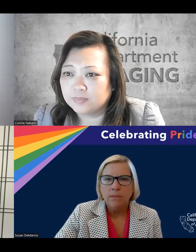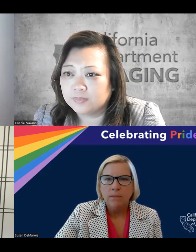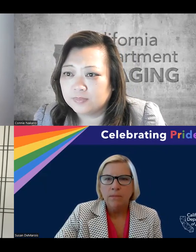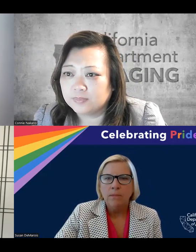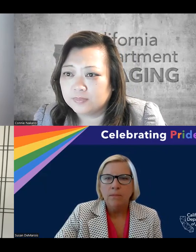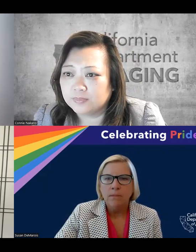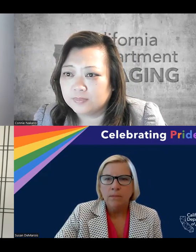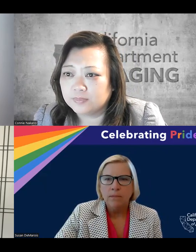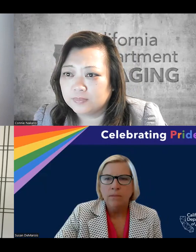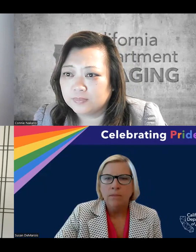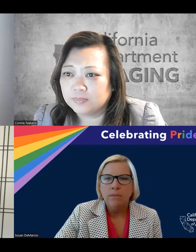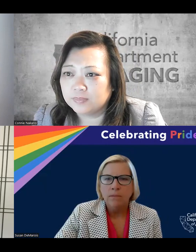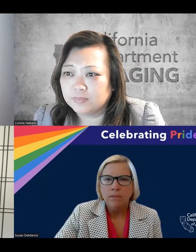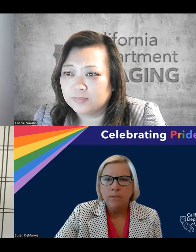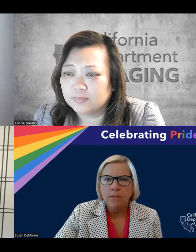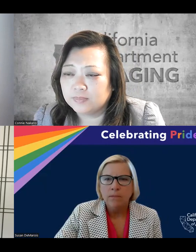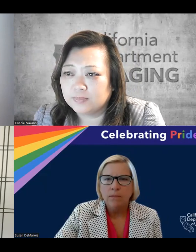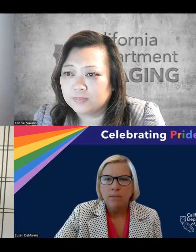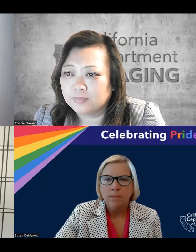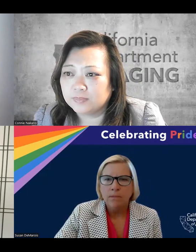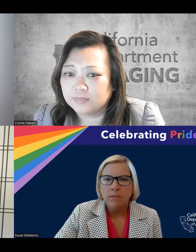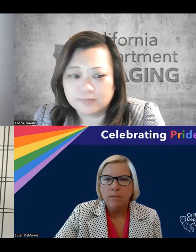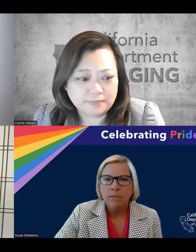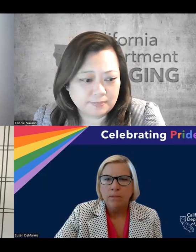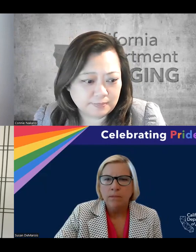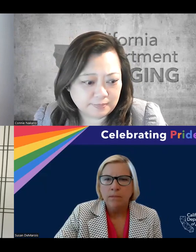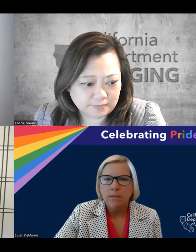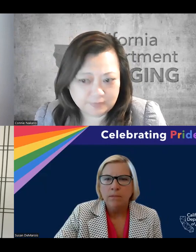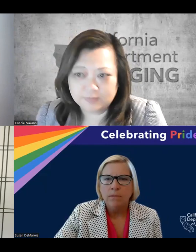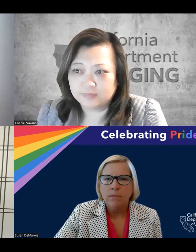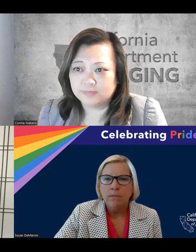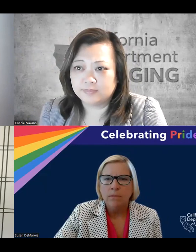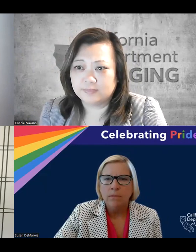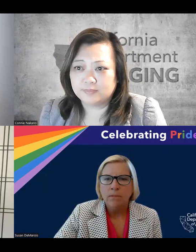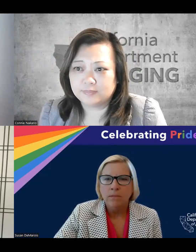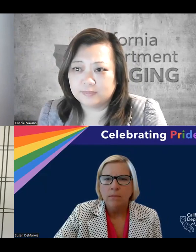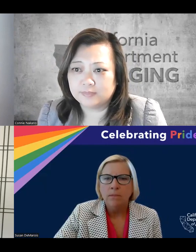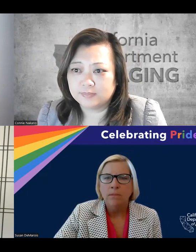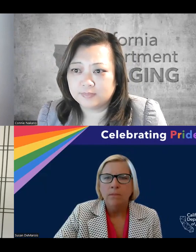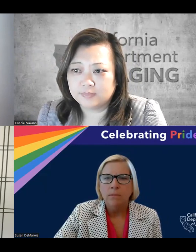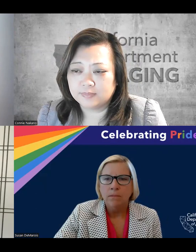Thank you, Taria Lanala. My question is, I contacted my local